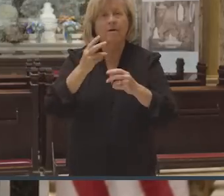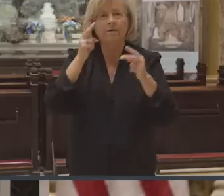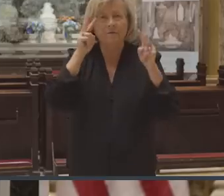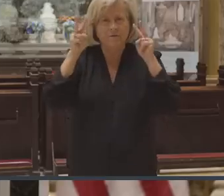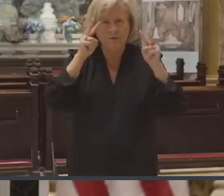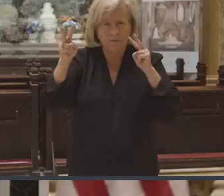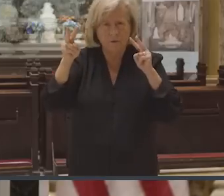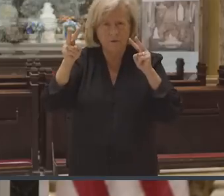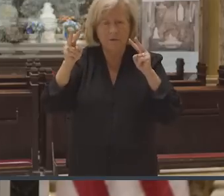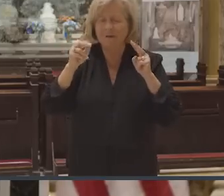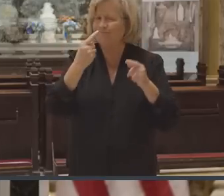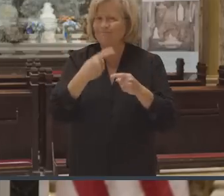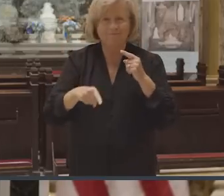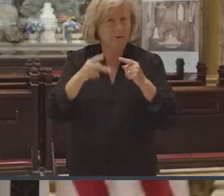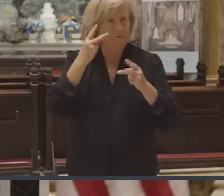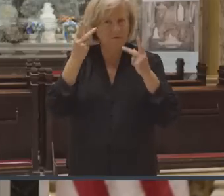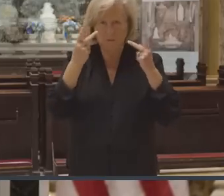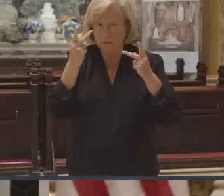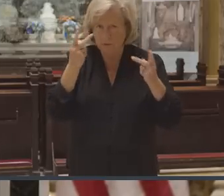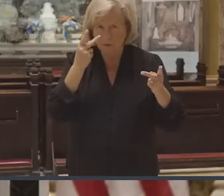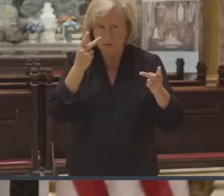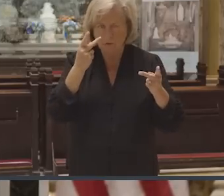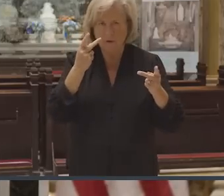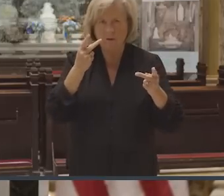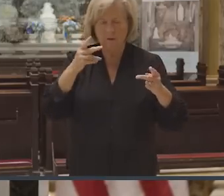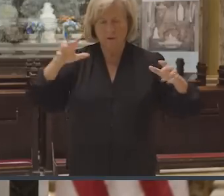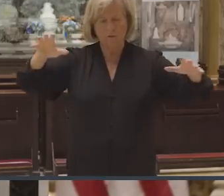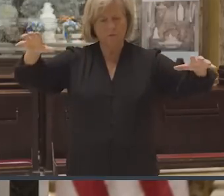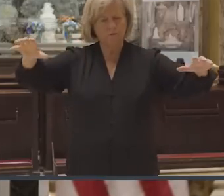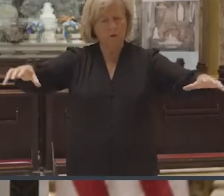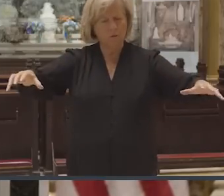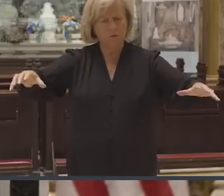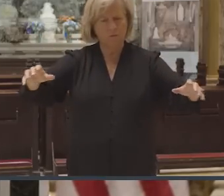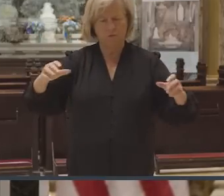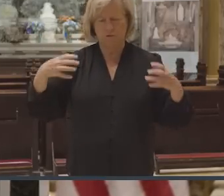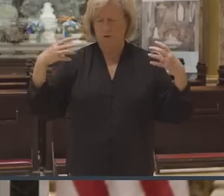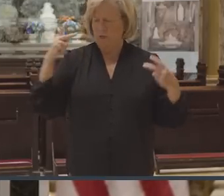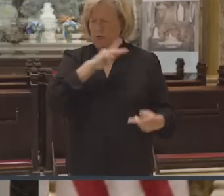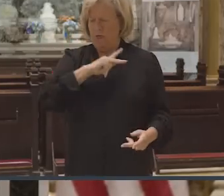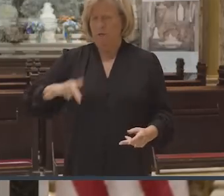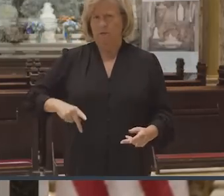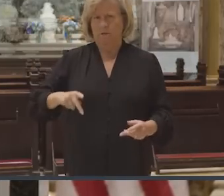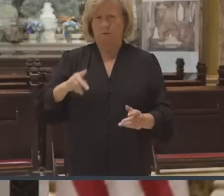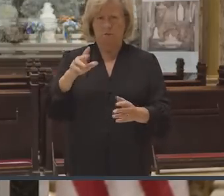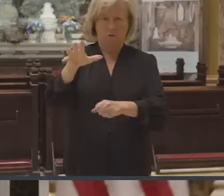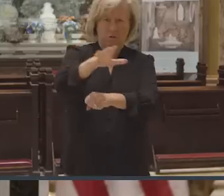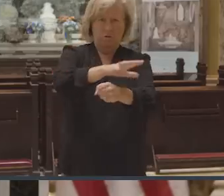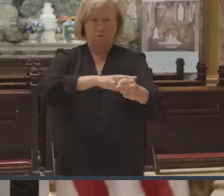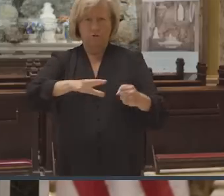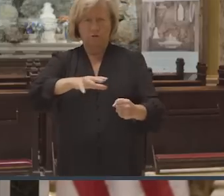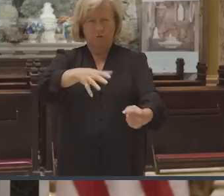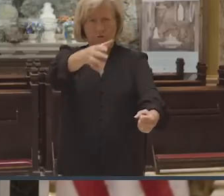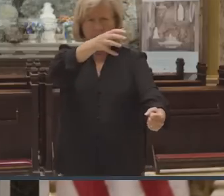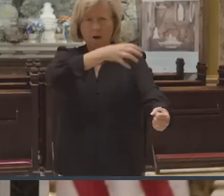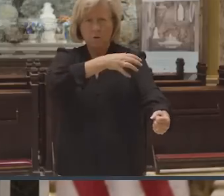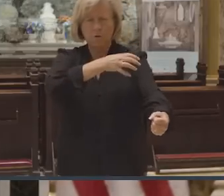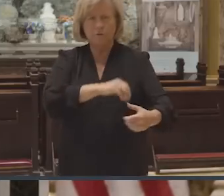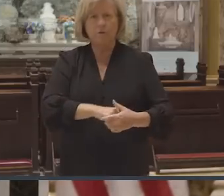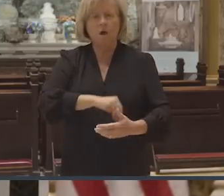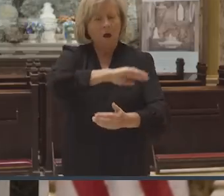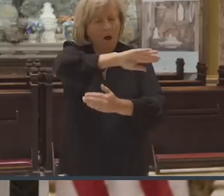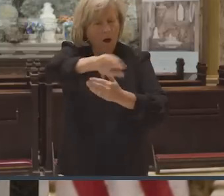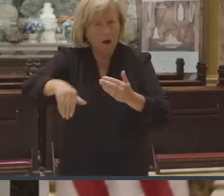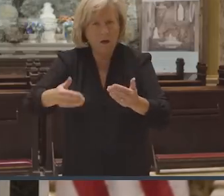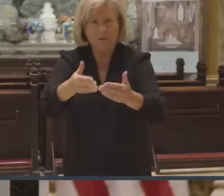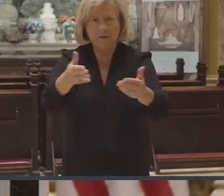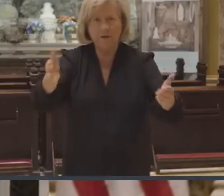and the invisible, whether thrones or dominions or principalities or powers. All